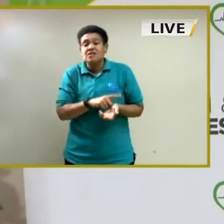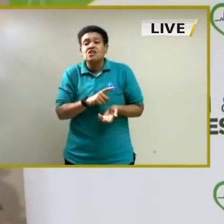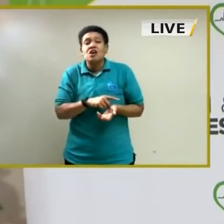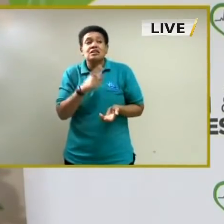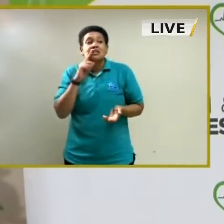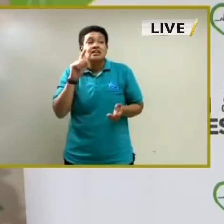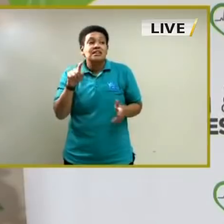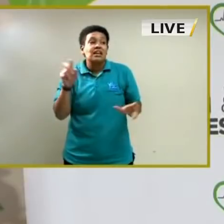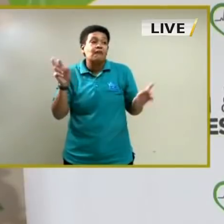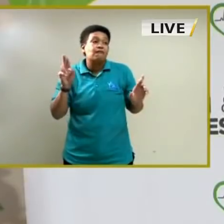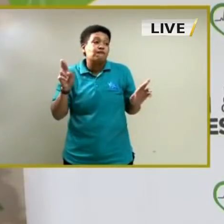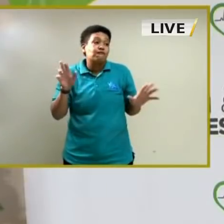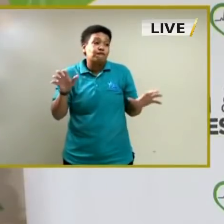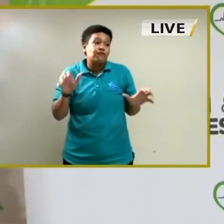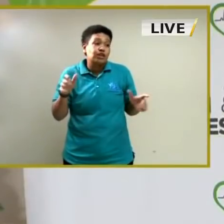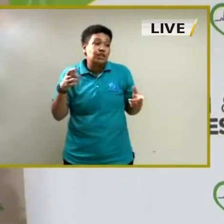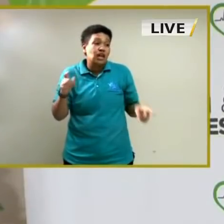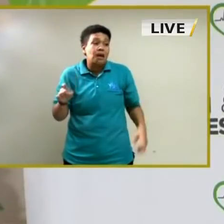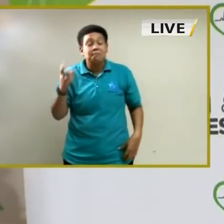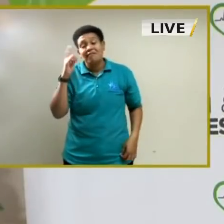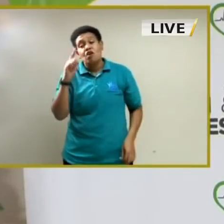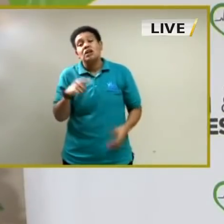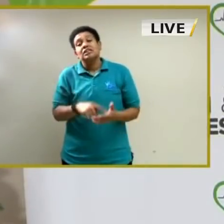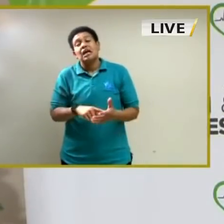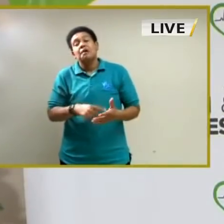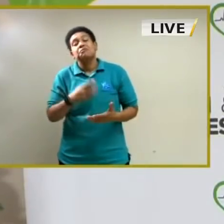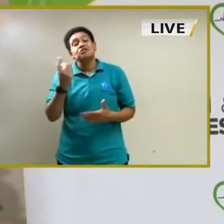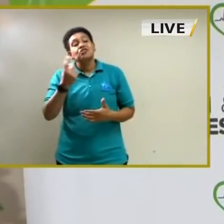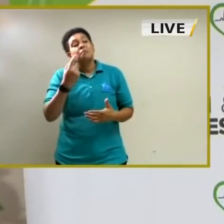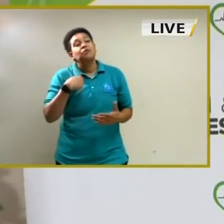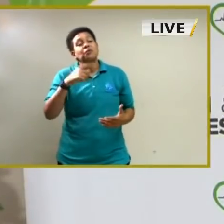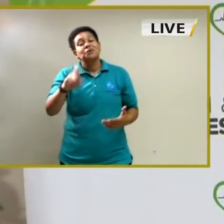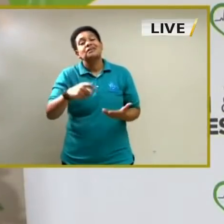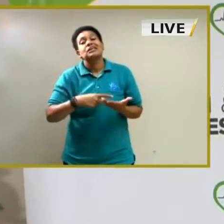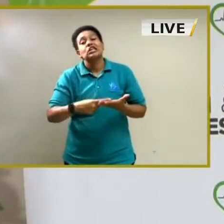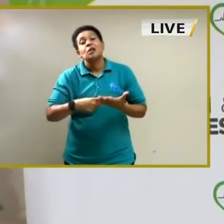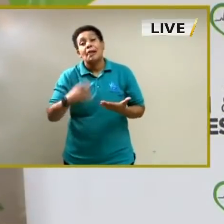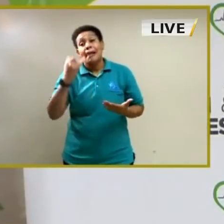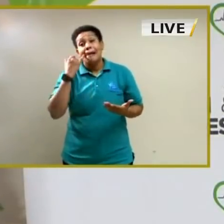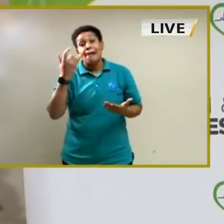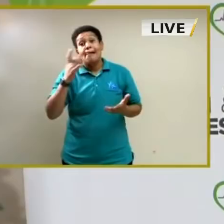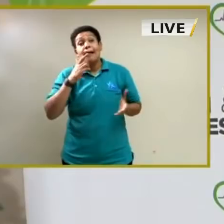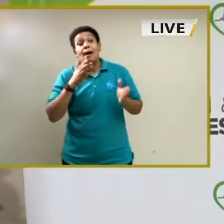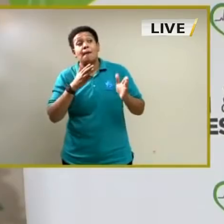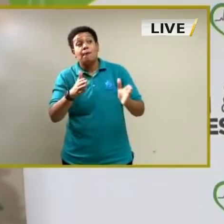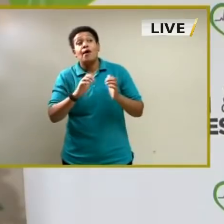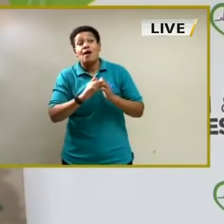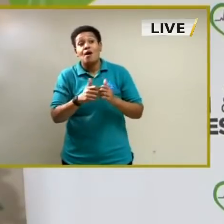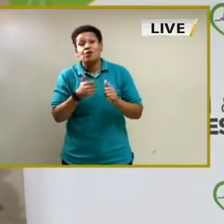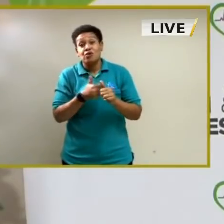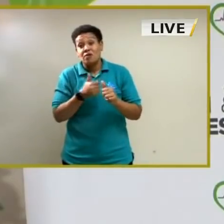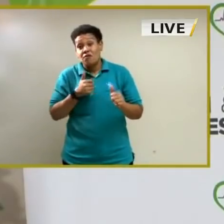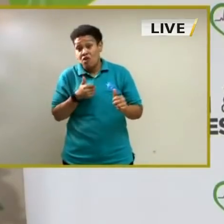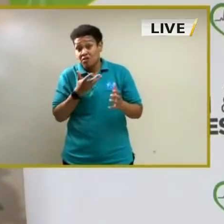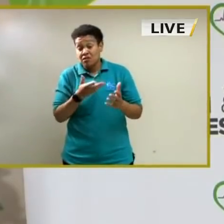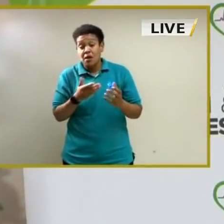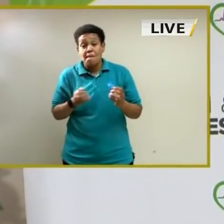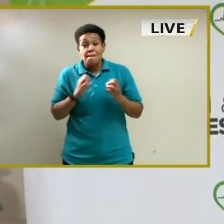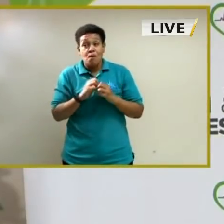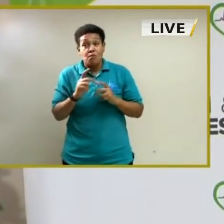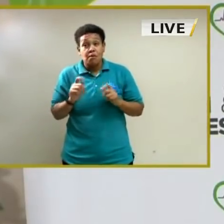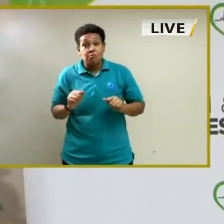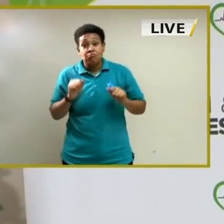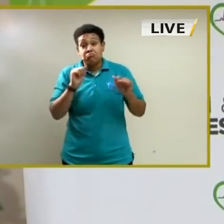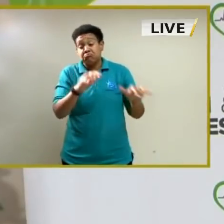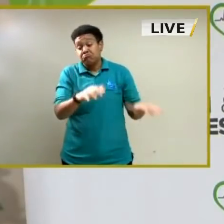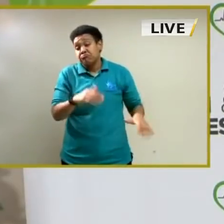refrigerator, for example. Now, it's something we need to discuss, and if there's a way around that to get more of them to take